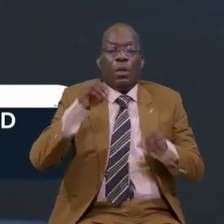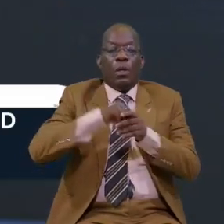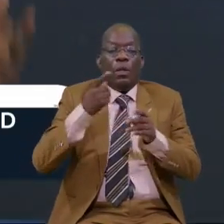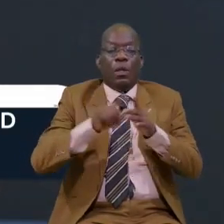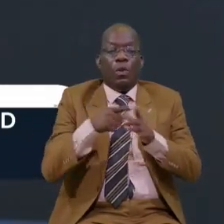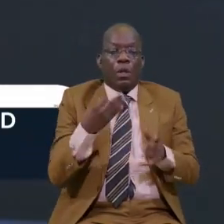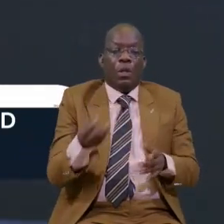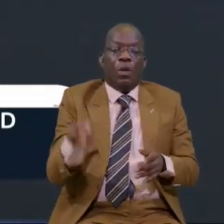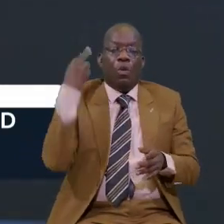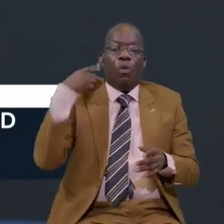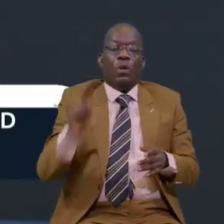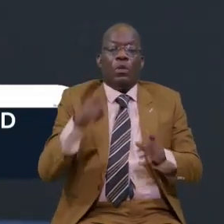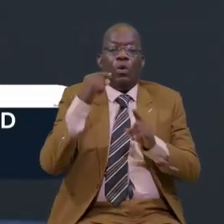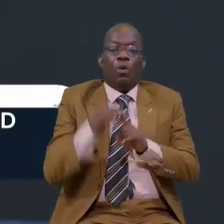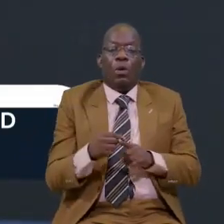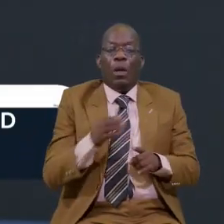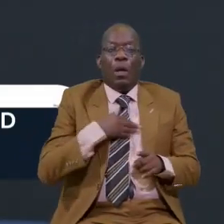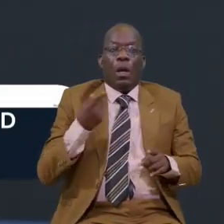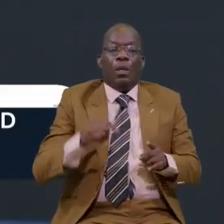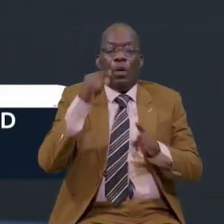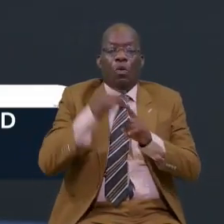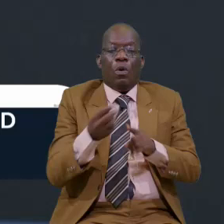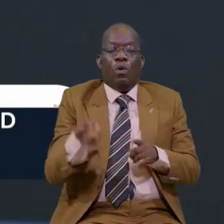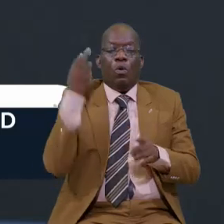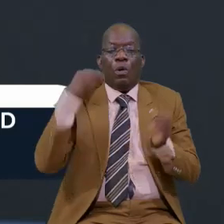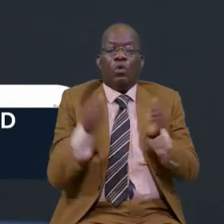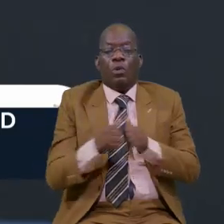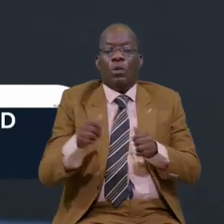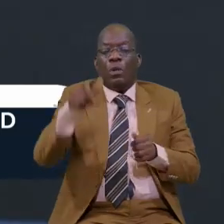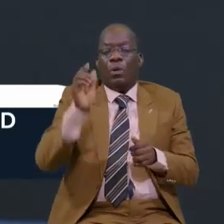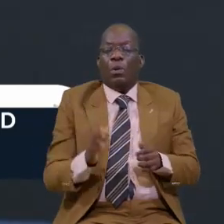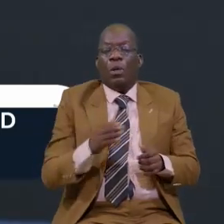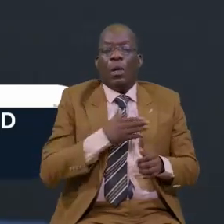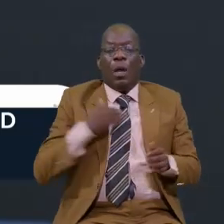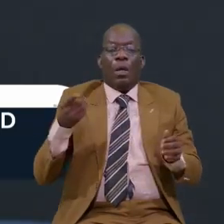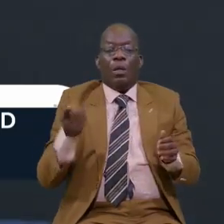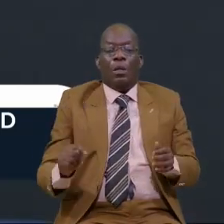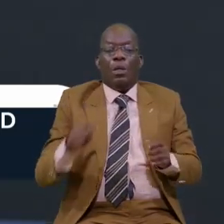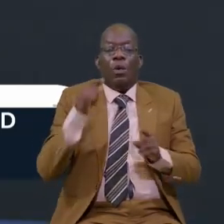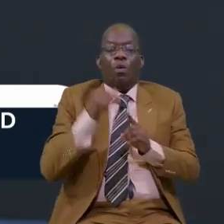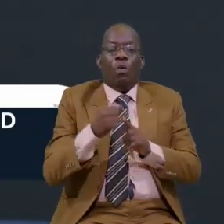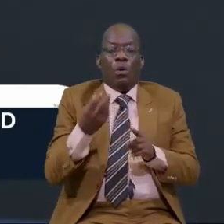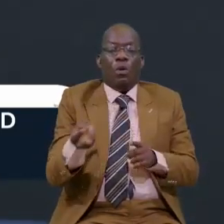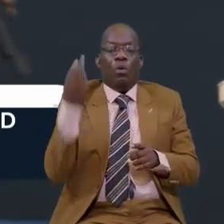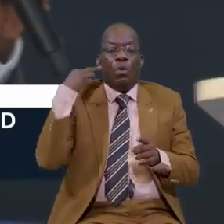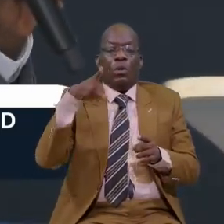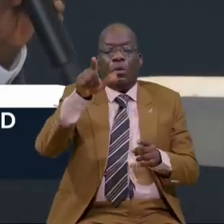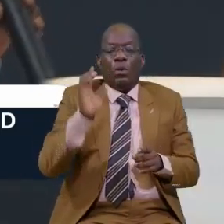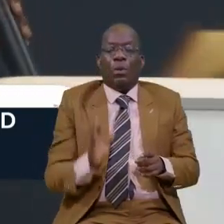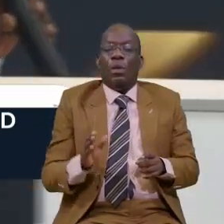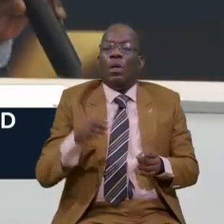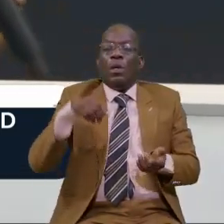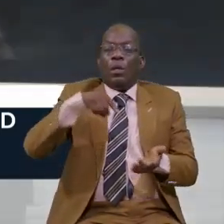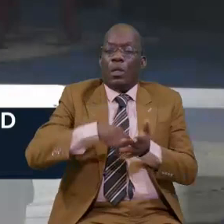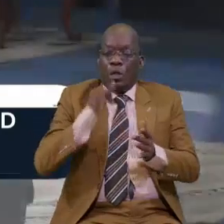the Word was with God, and the Word was God. It's referring to Jesus. Look at verse